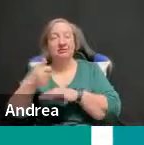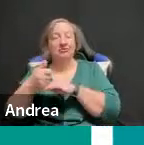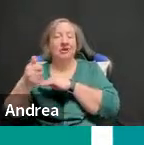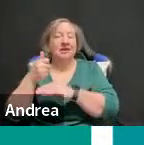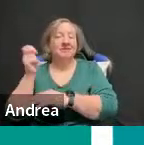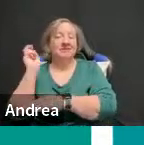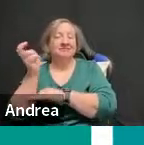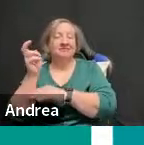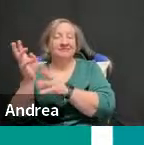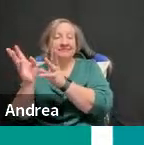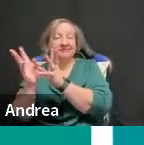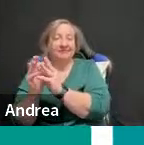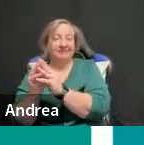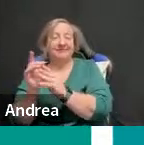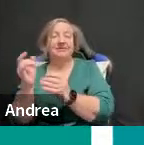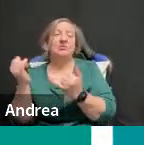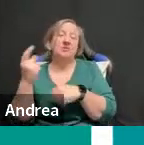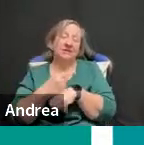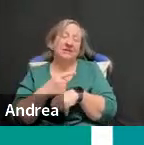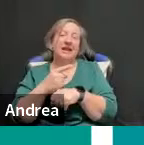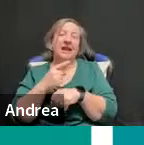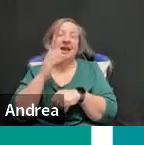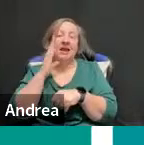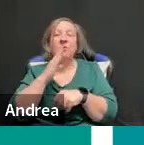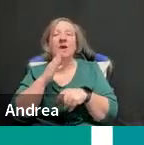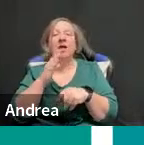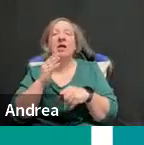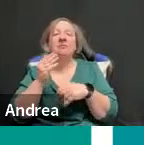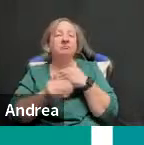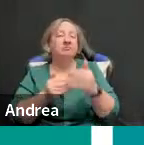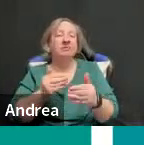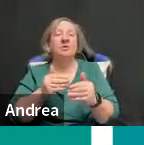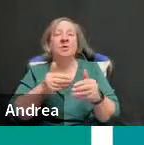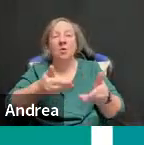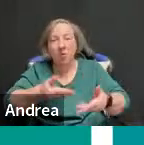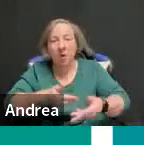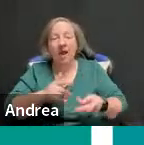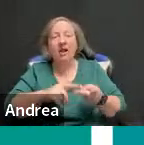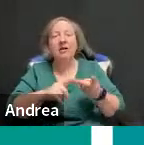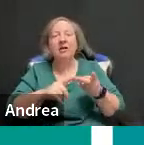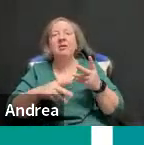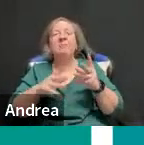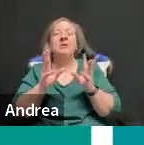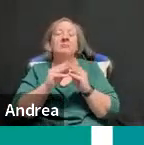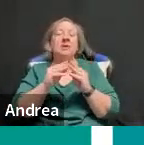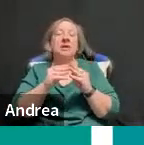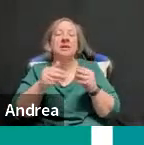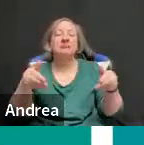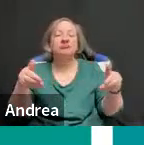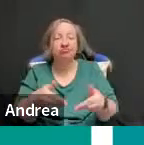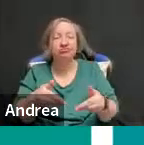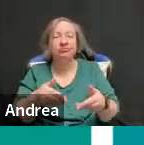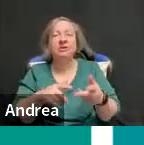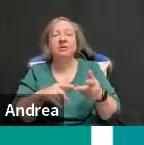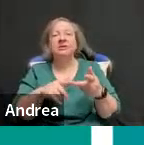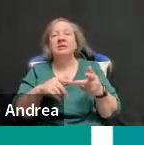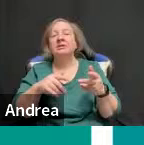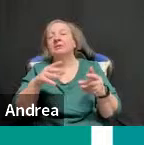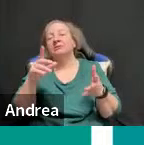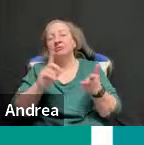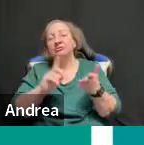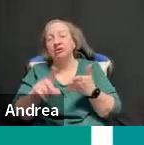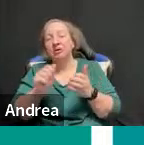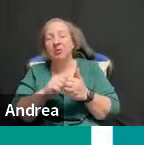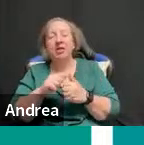we will be moving through our welcome, meeting overview, a bit of an introductions and a check-in with our community advisory